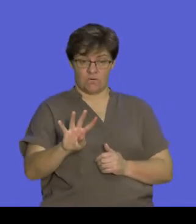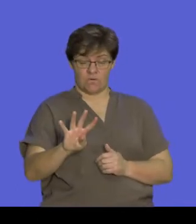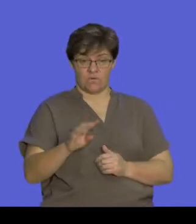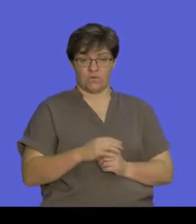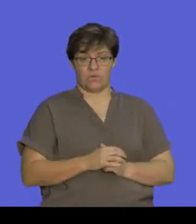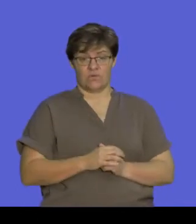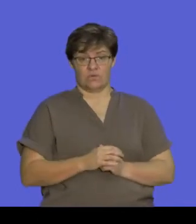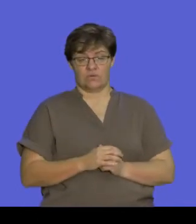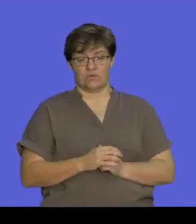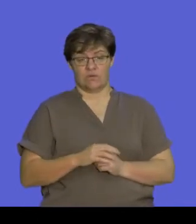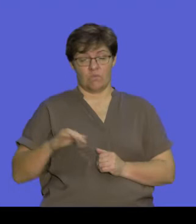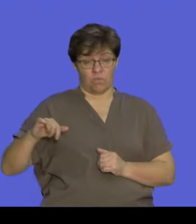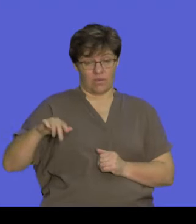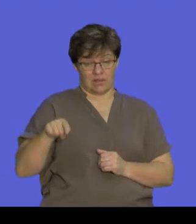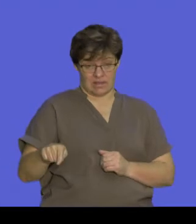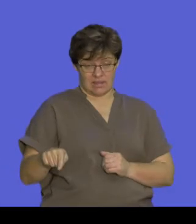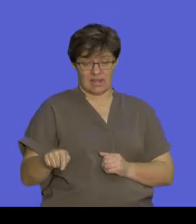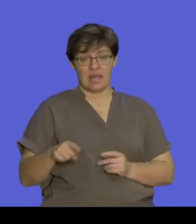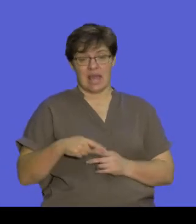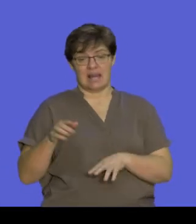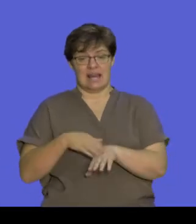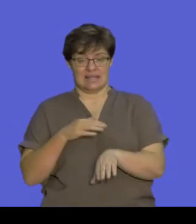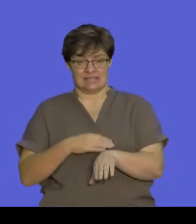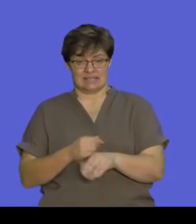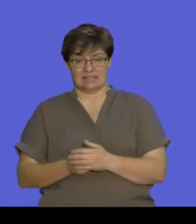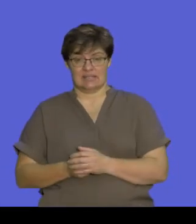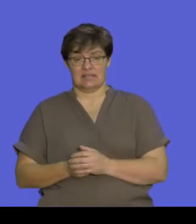was walking and being late. So it's